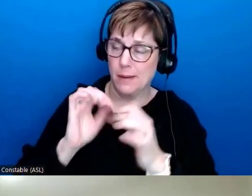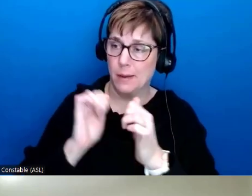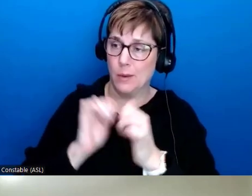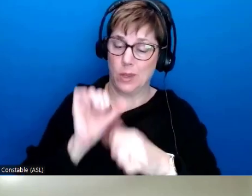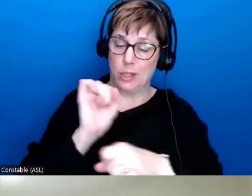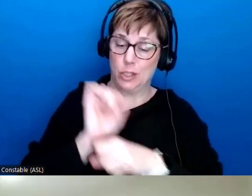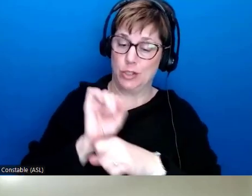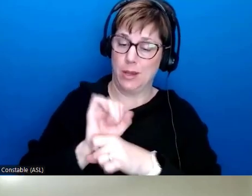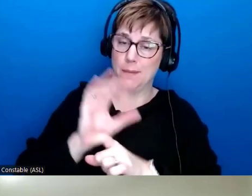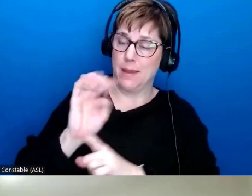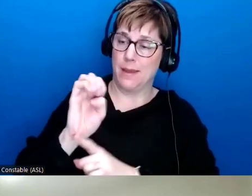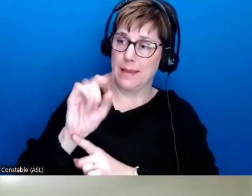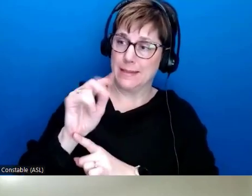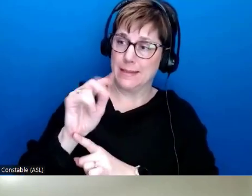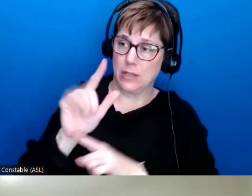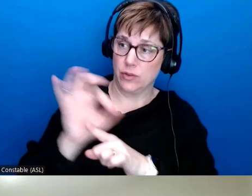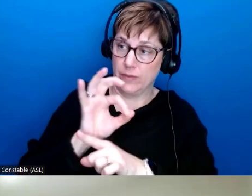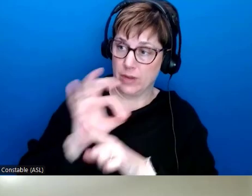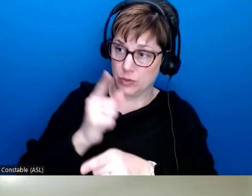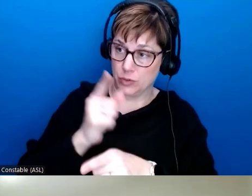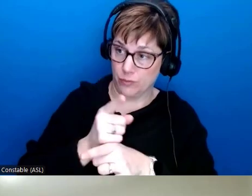is correct. Yeah.